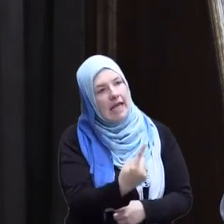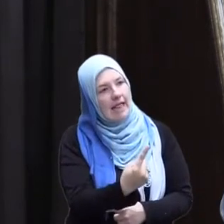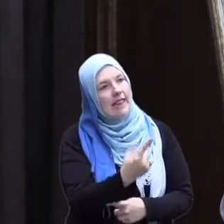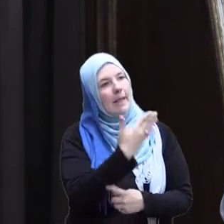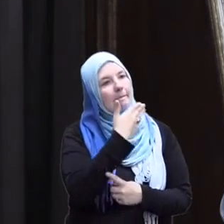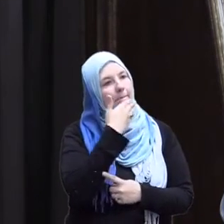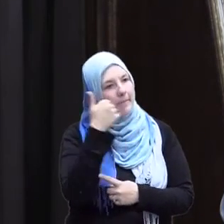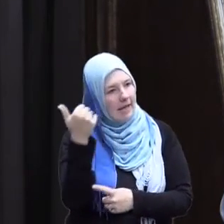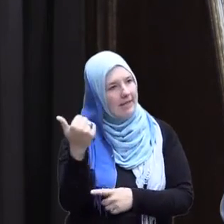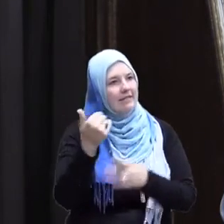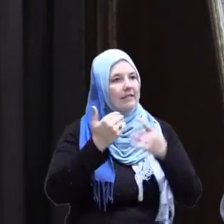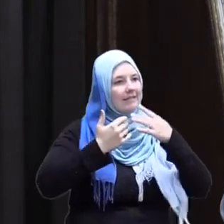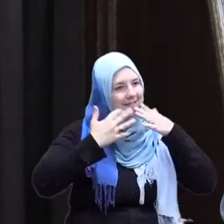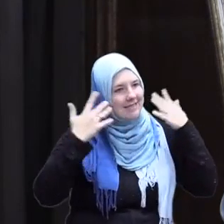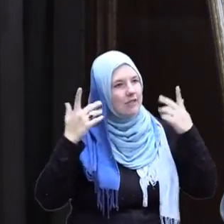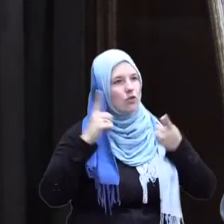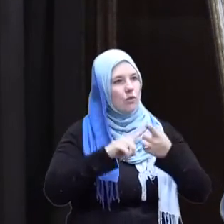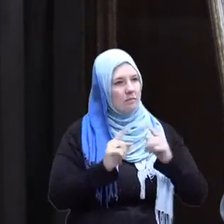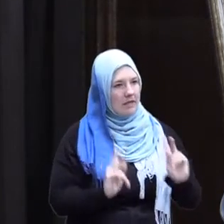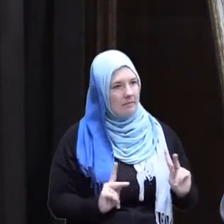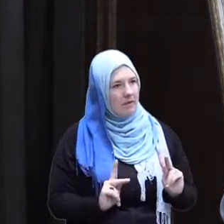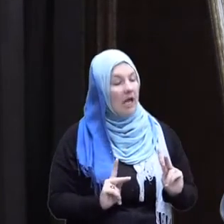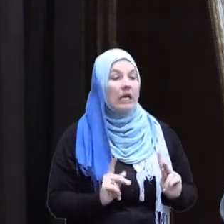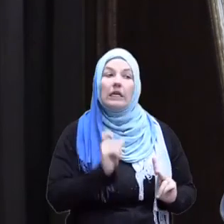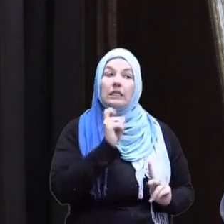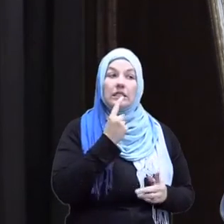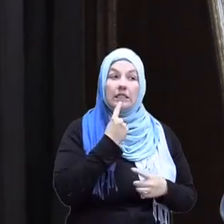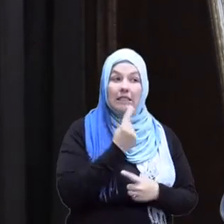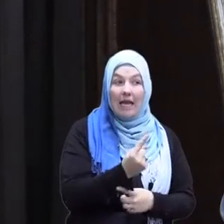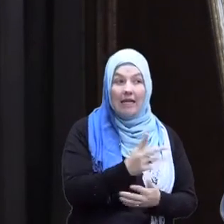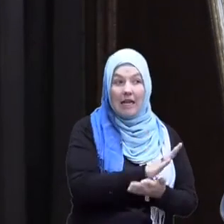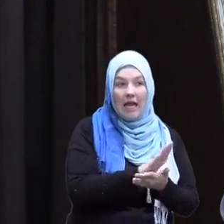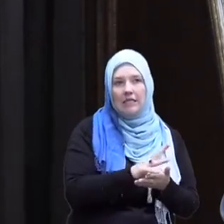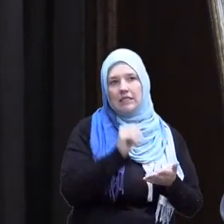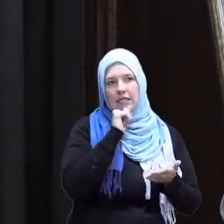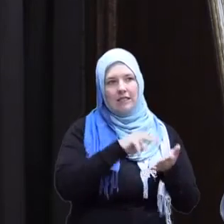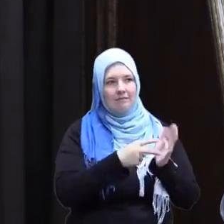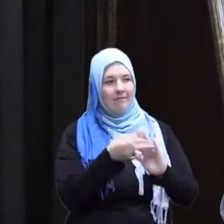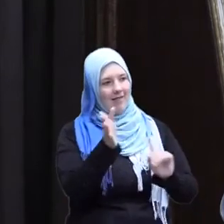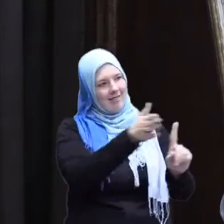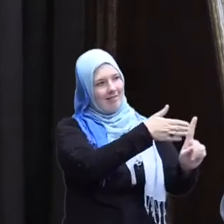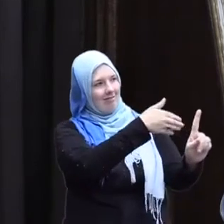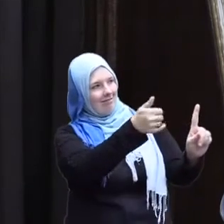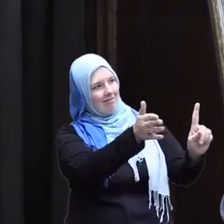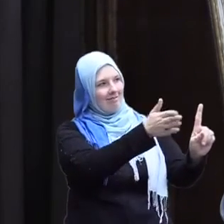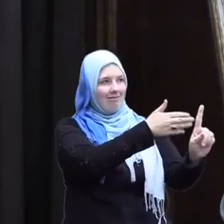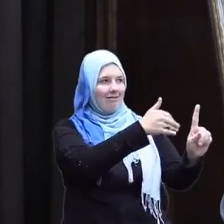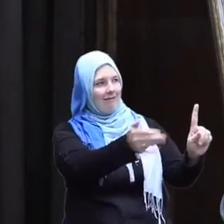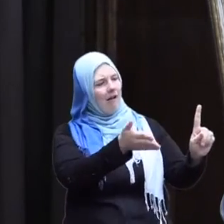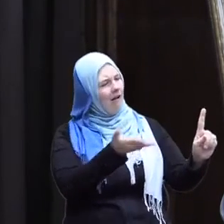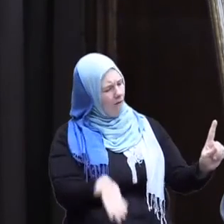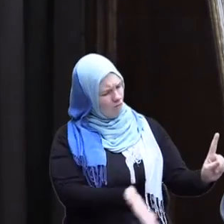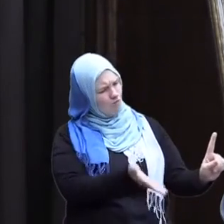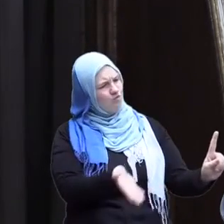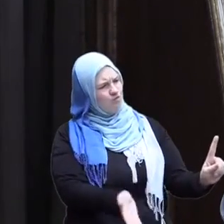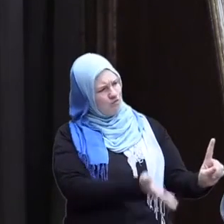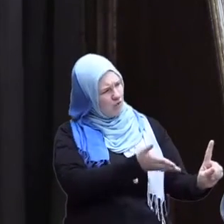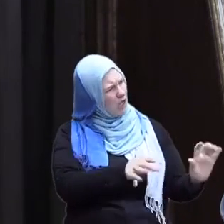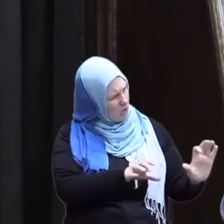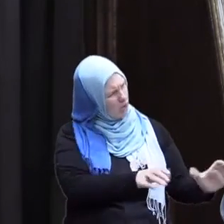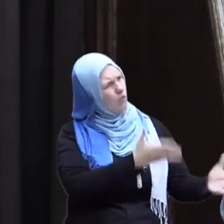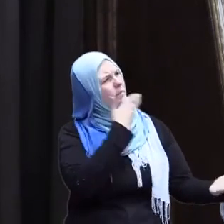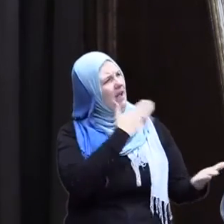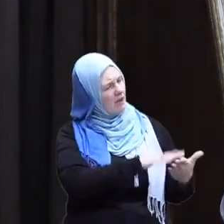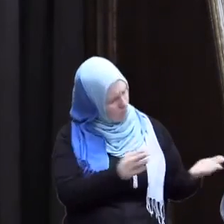best doesn't mean to flatter them and let them destroy themselves. We should tell them